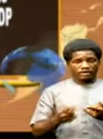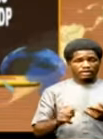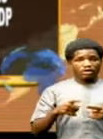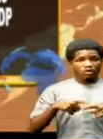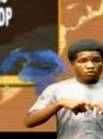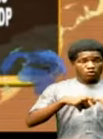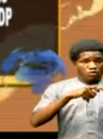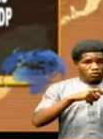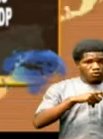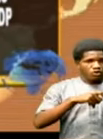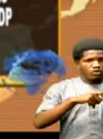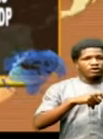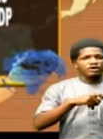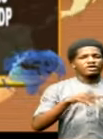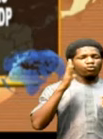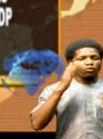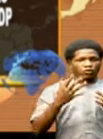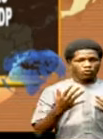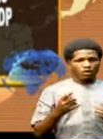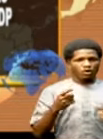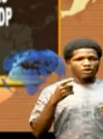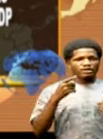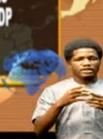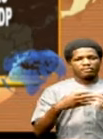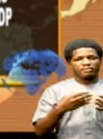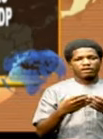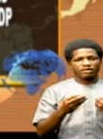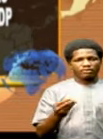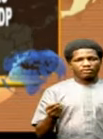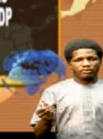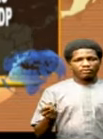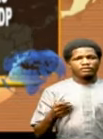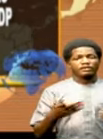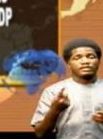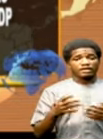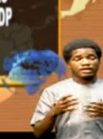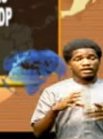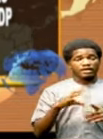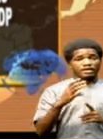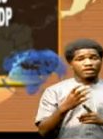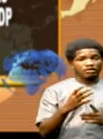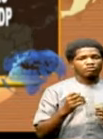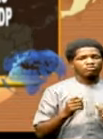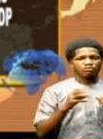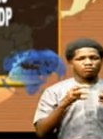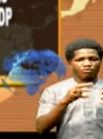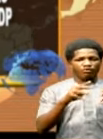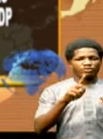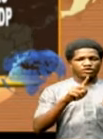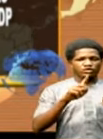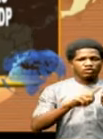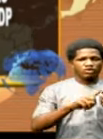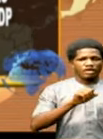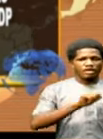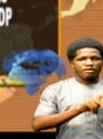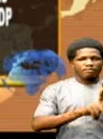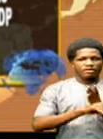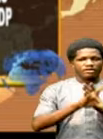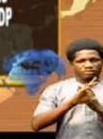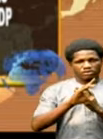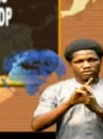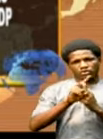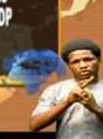determination of the substantive matter. The case has been adjourned to April the 17th, 2023.